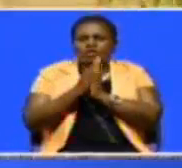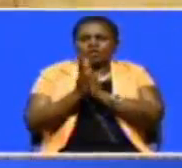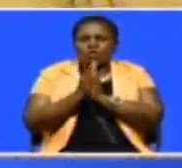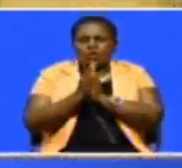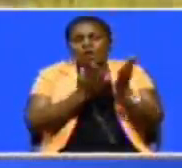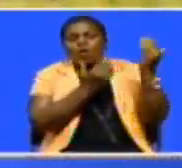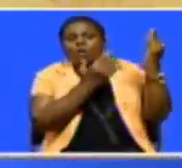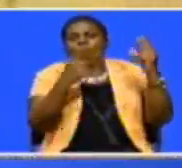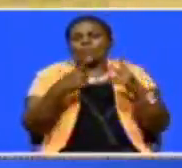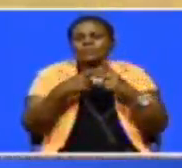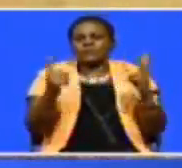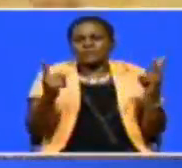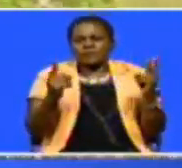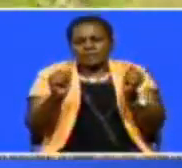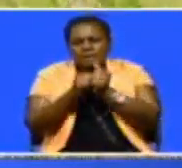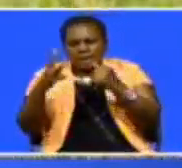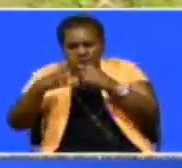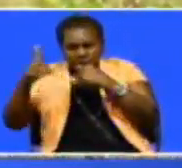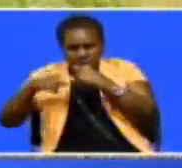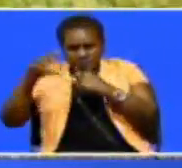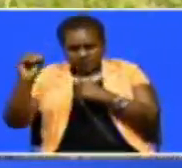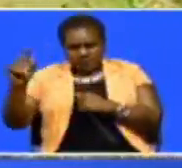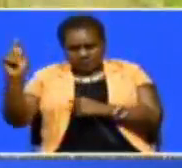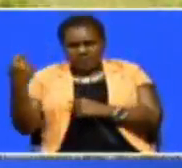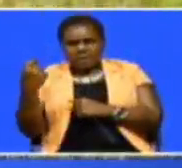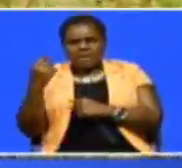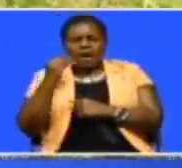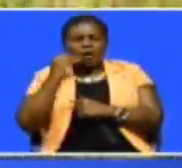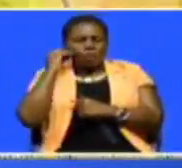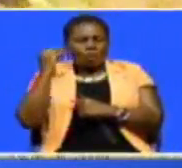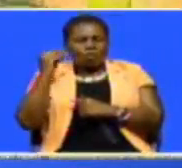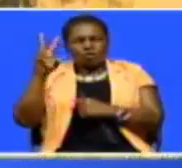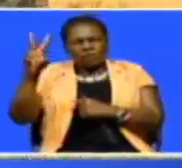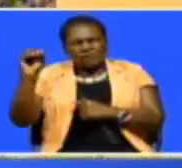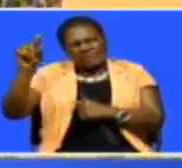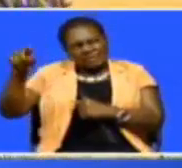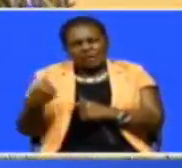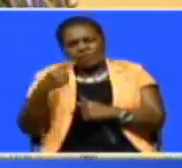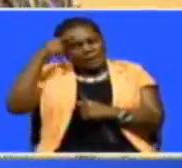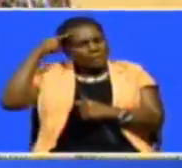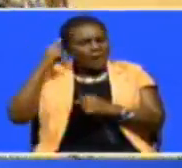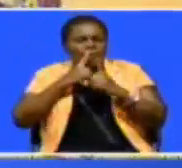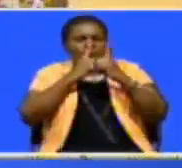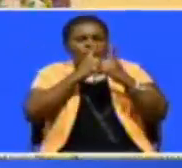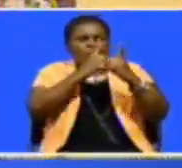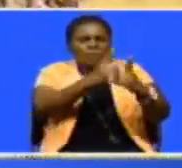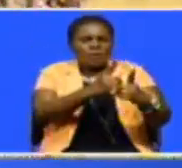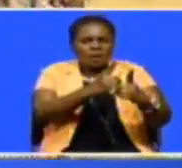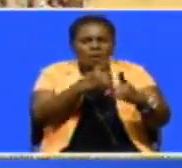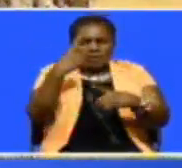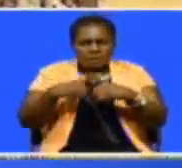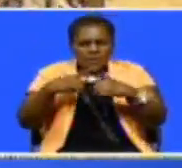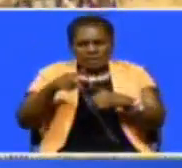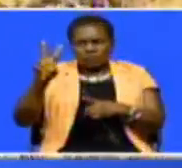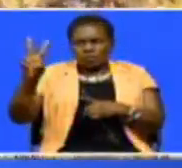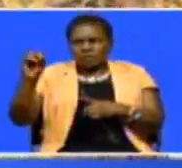hope begins. In the 1960s, Kenya was home to an estimated 20,000 black rhinos, but just two decades